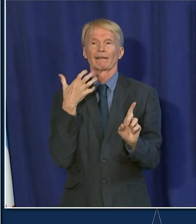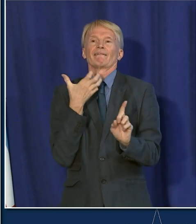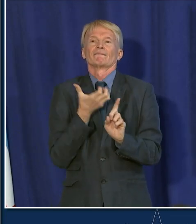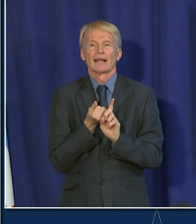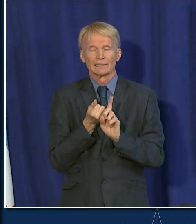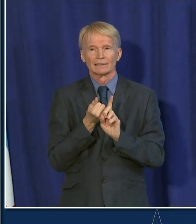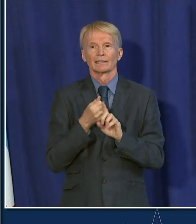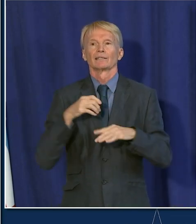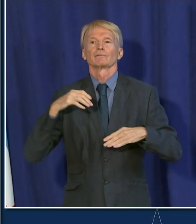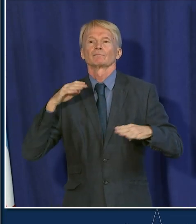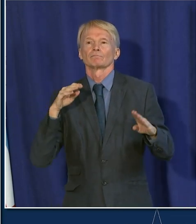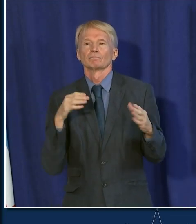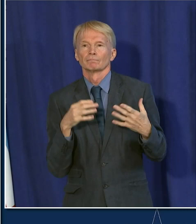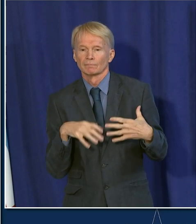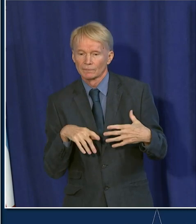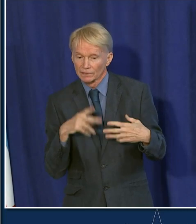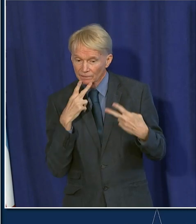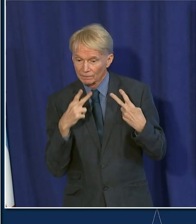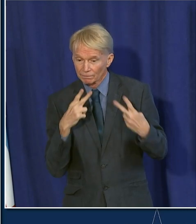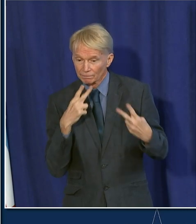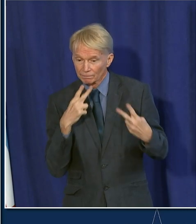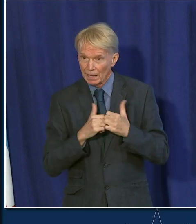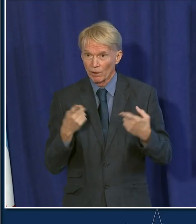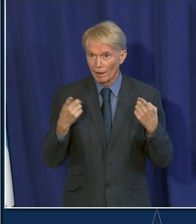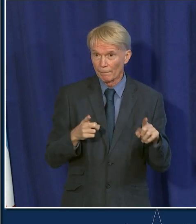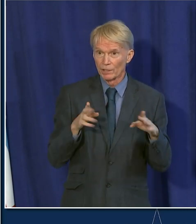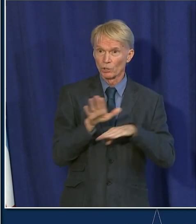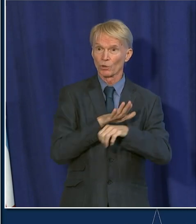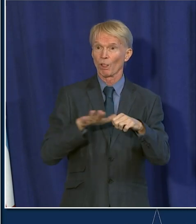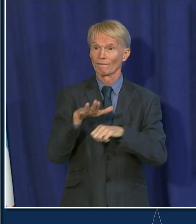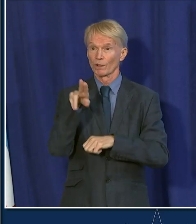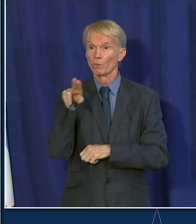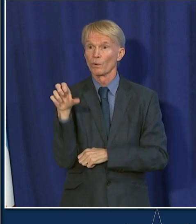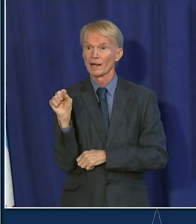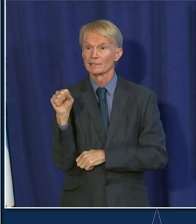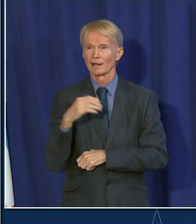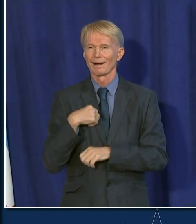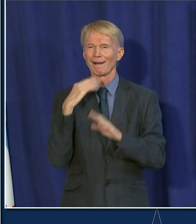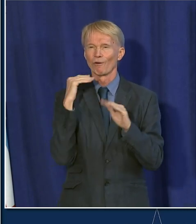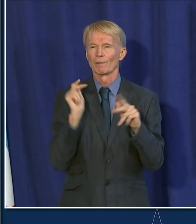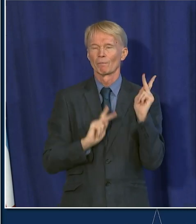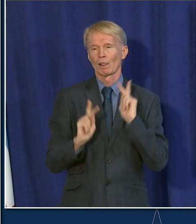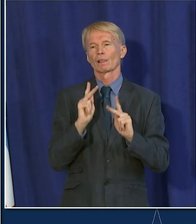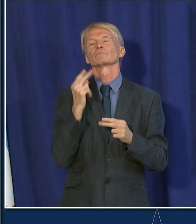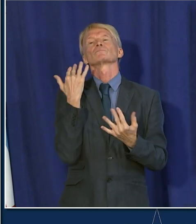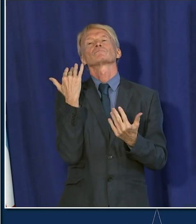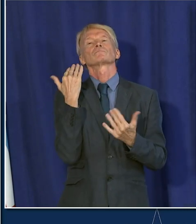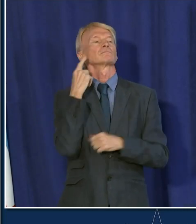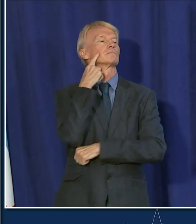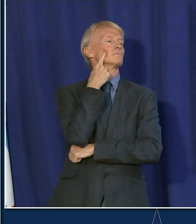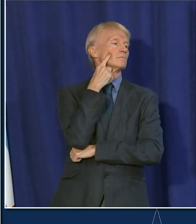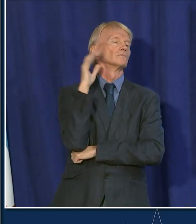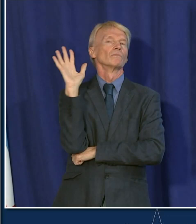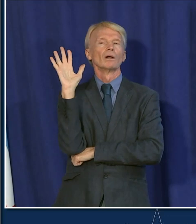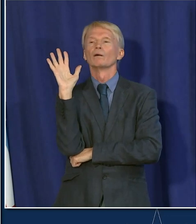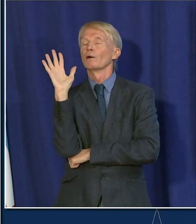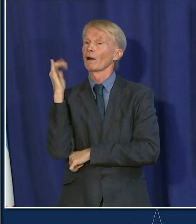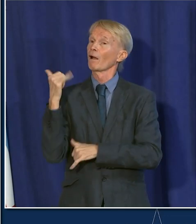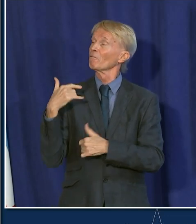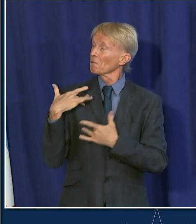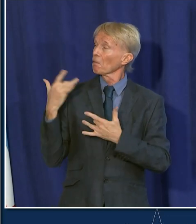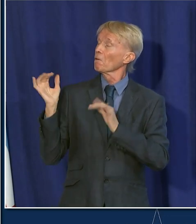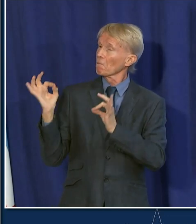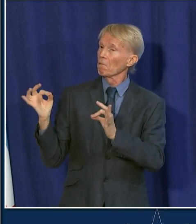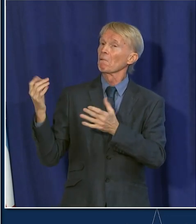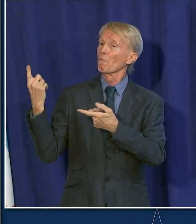vaccination for us here in the US. And I hope people who have been waiting and seeing, which I've heard a lot, now feel